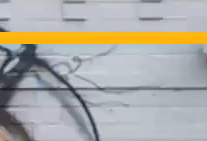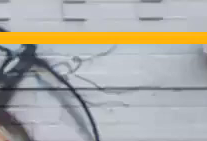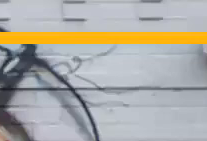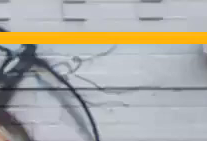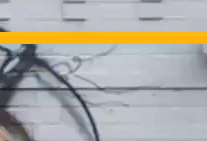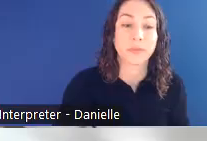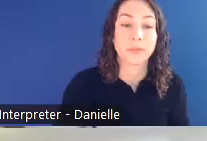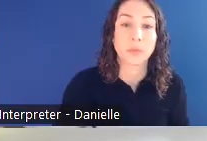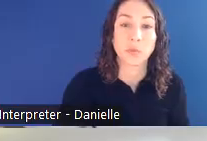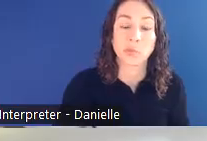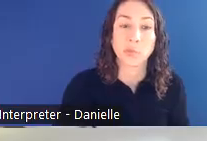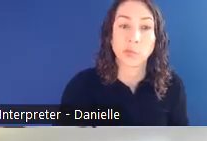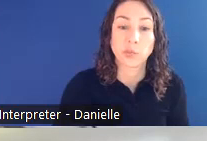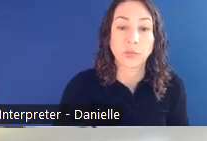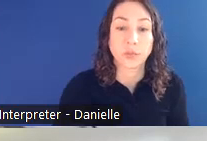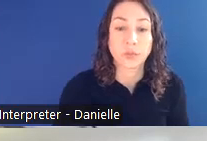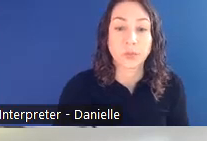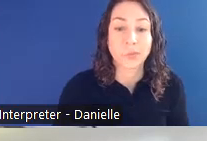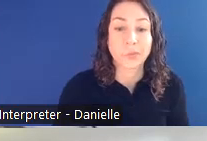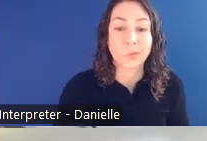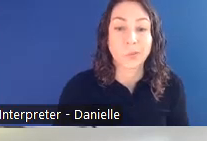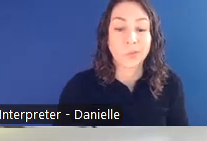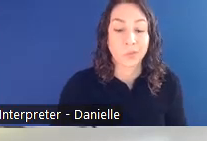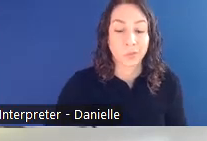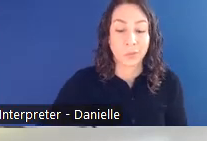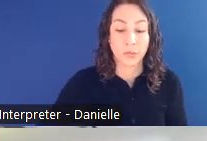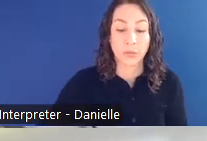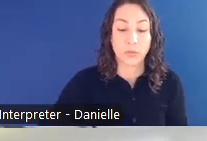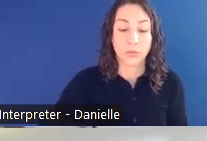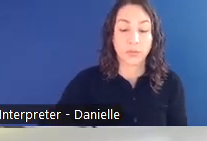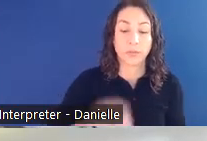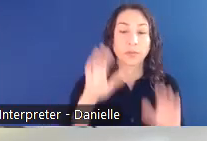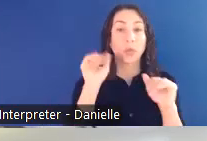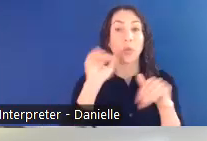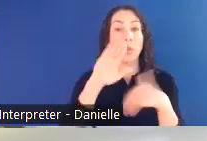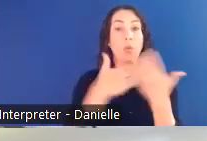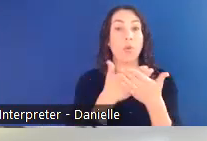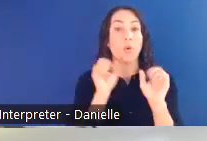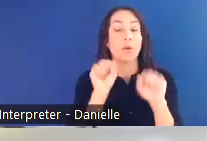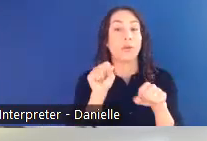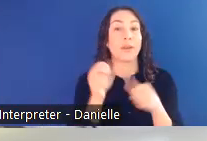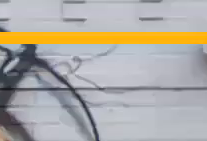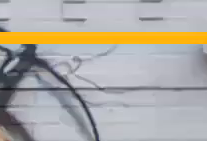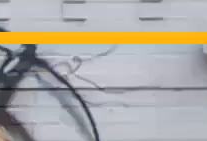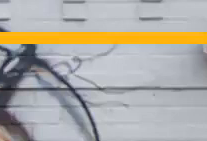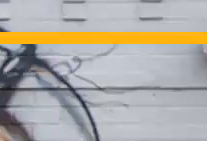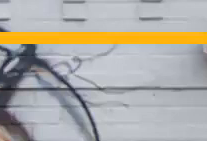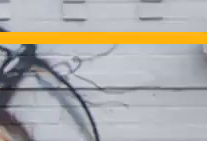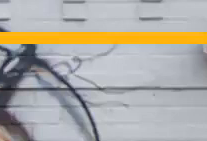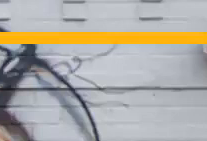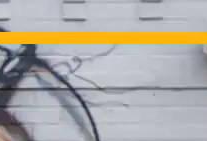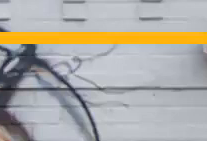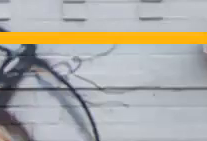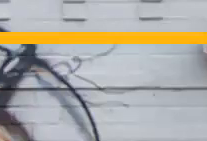Okay, now we're recording. I hope everybody was able to join us on this cold, snowy day. Welcome. I